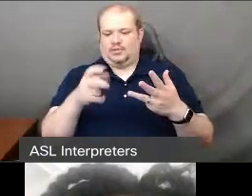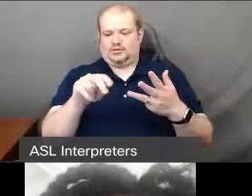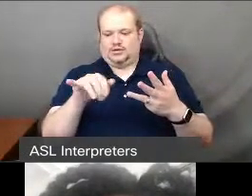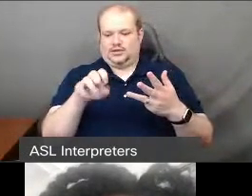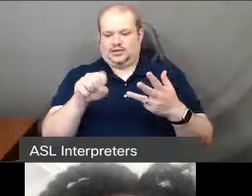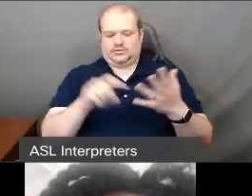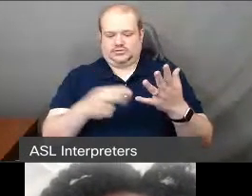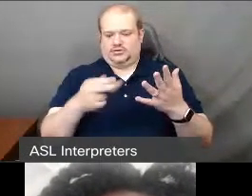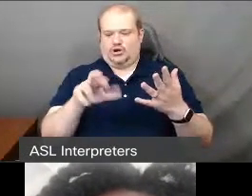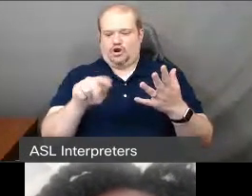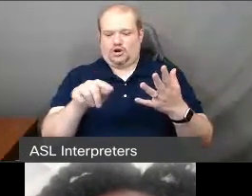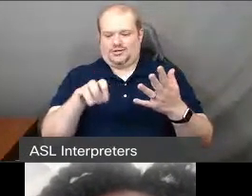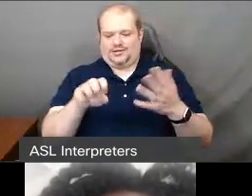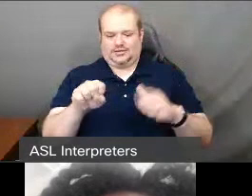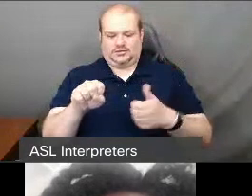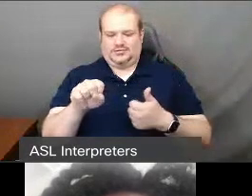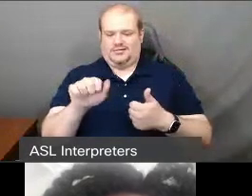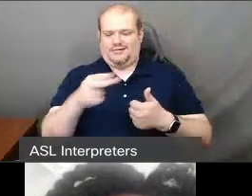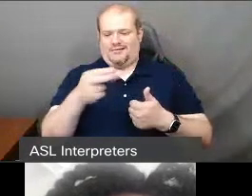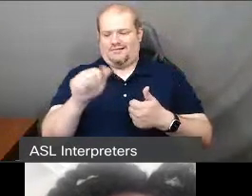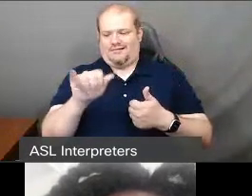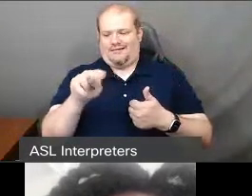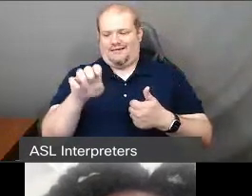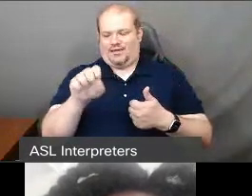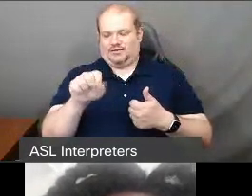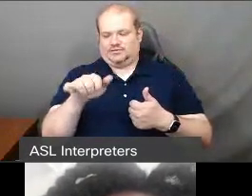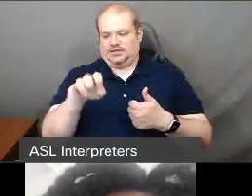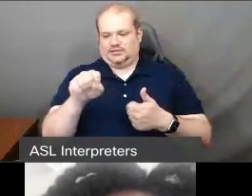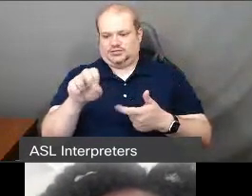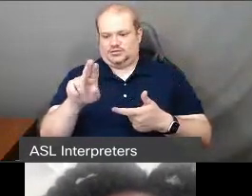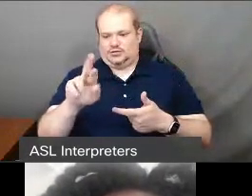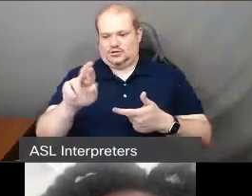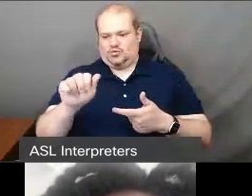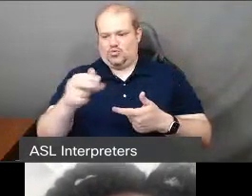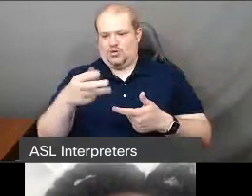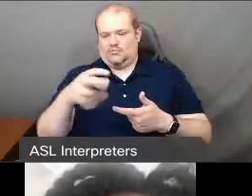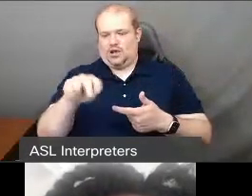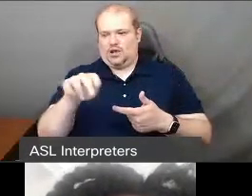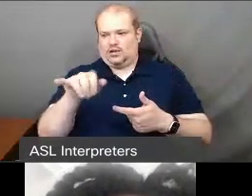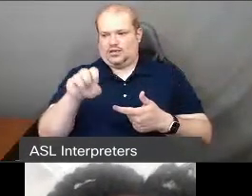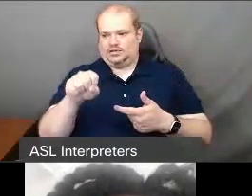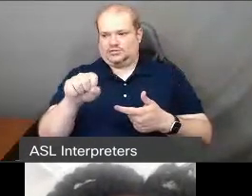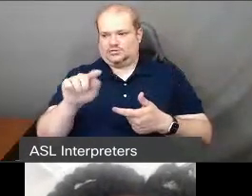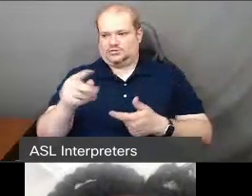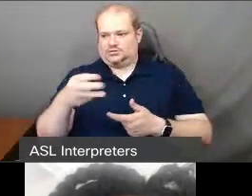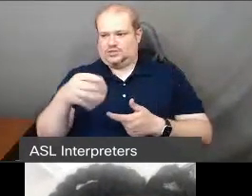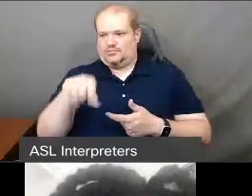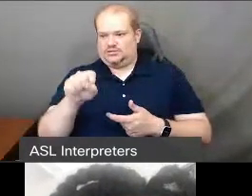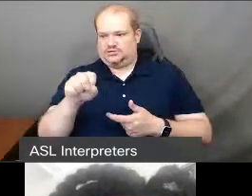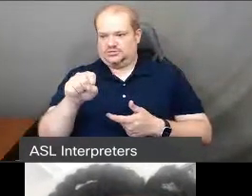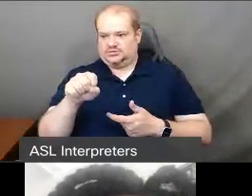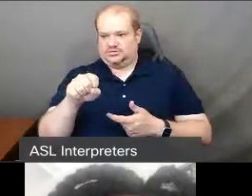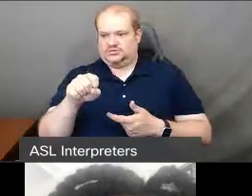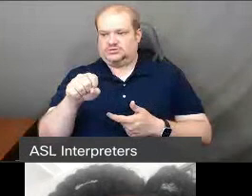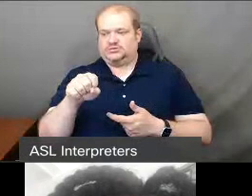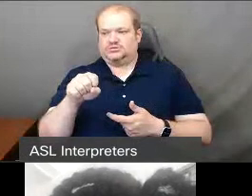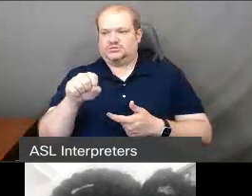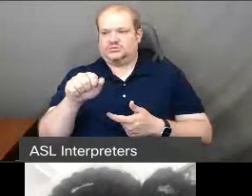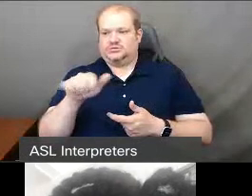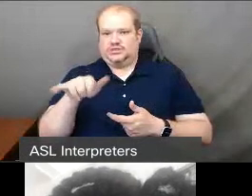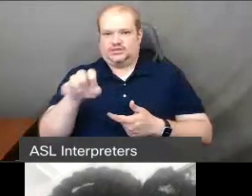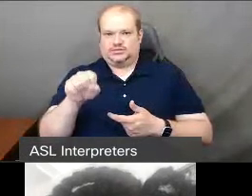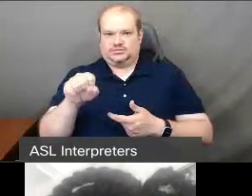Aye. Hart, Aye. Haynes, Aye. Ramon. Aye. Thomas,